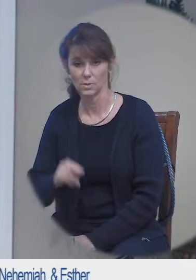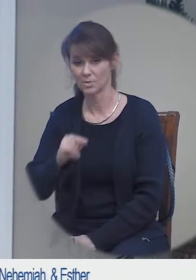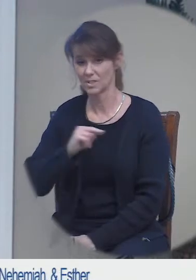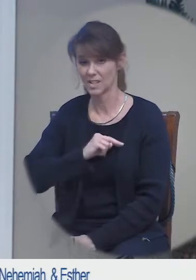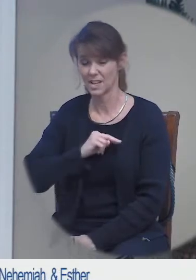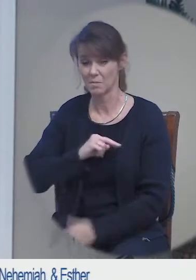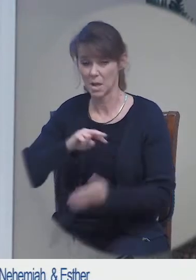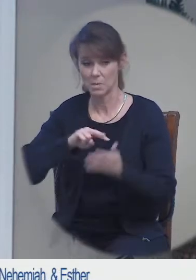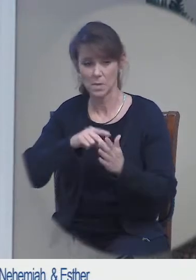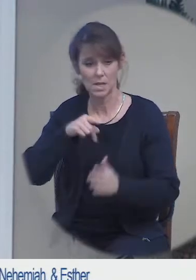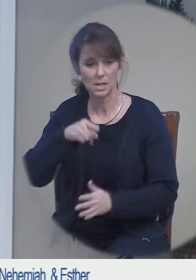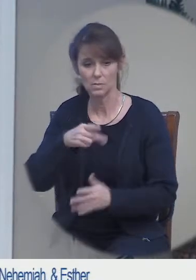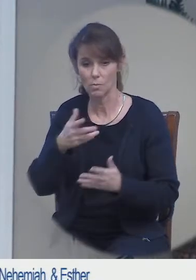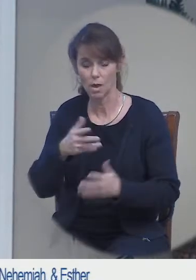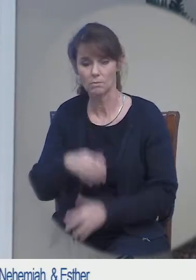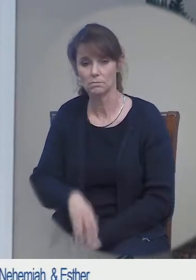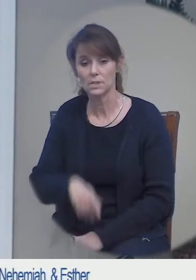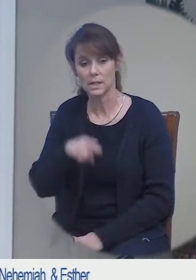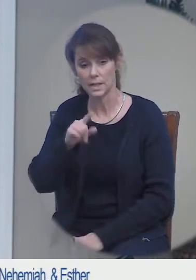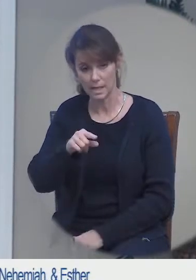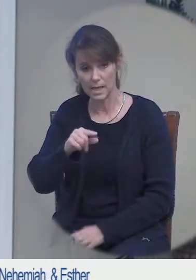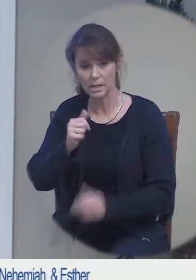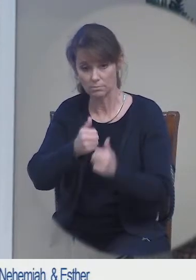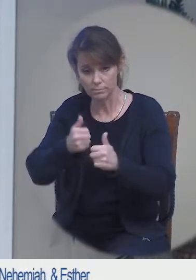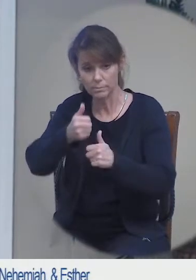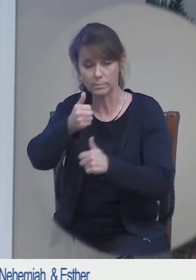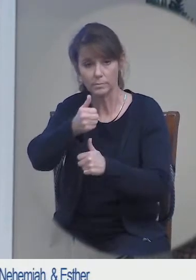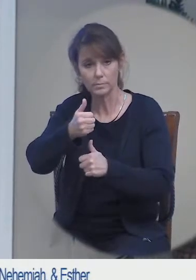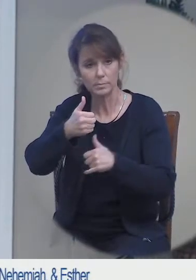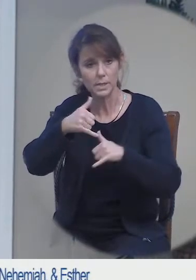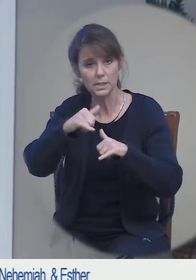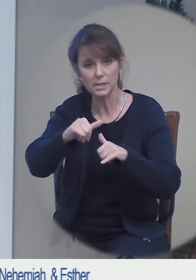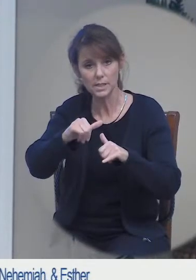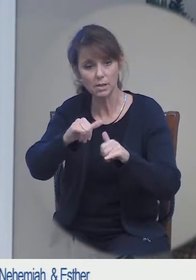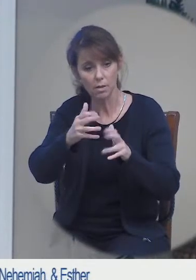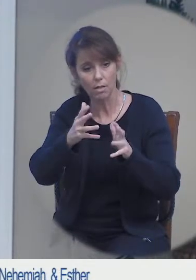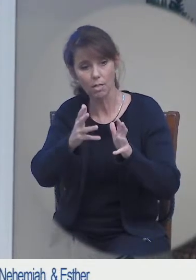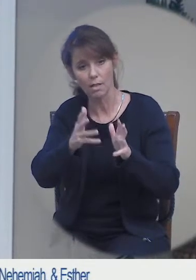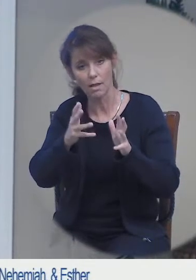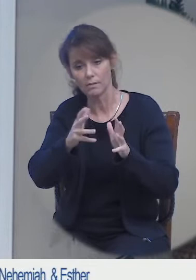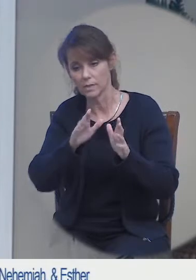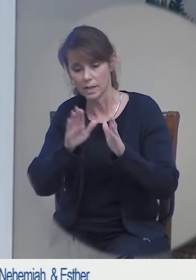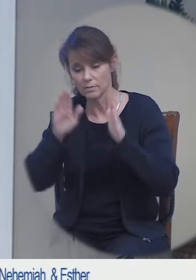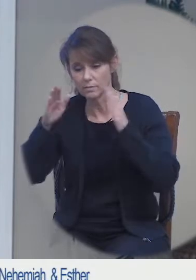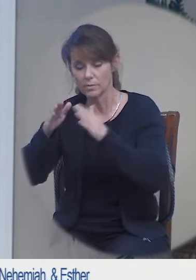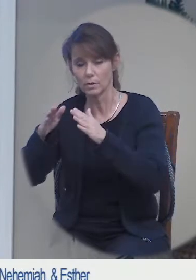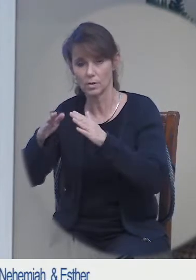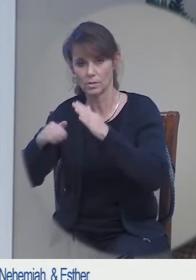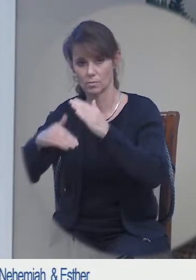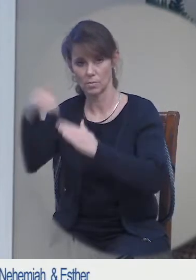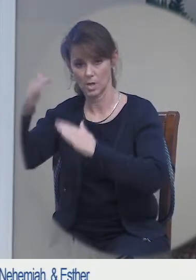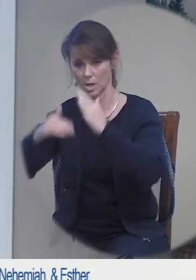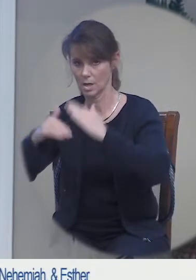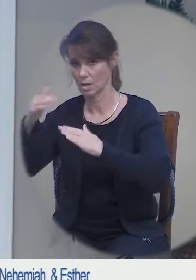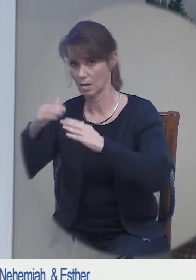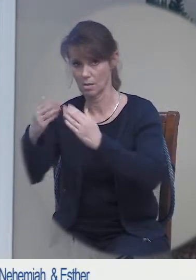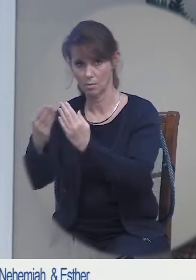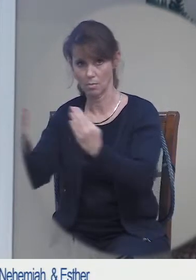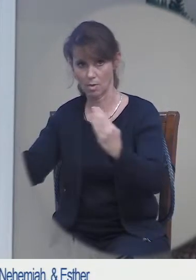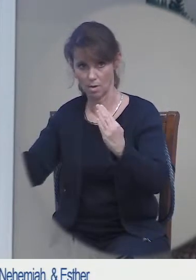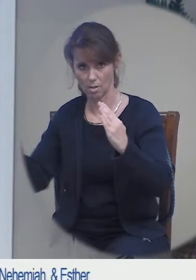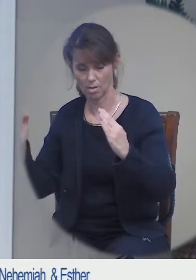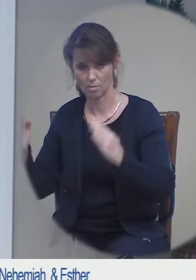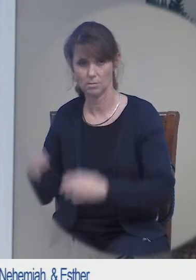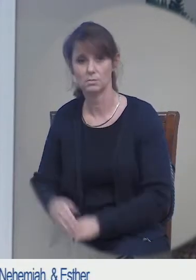government officials do you often see doing that, working beside the people? That's what I applied myself to the work in the